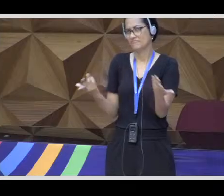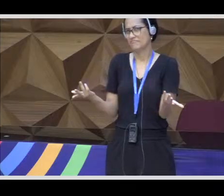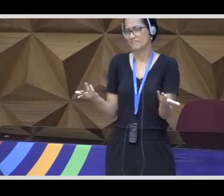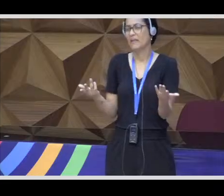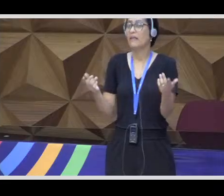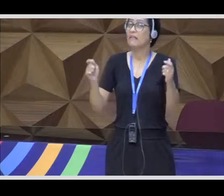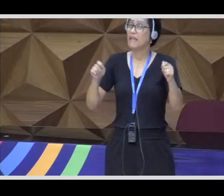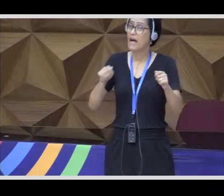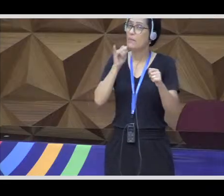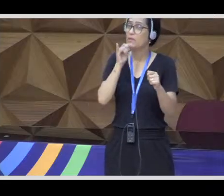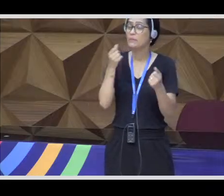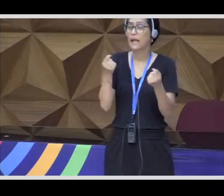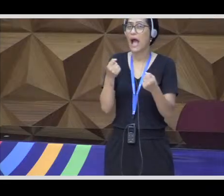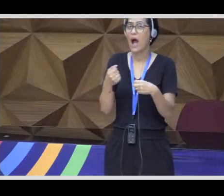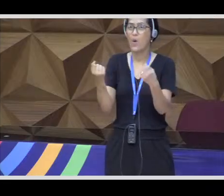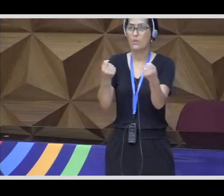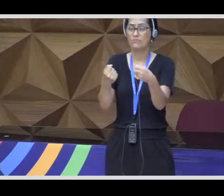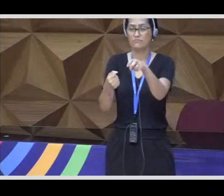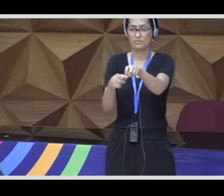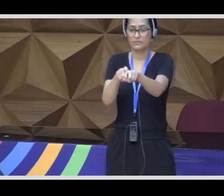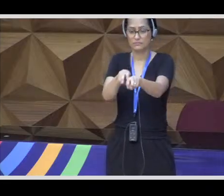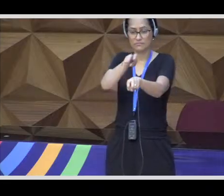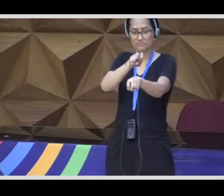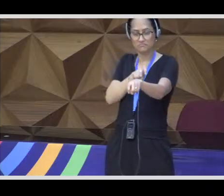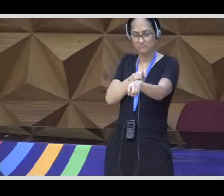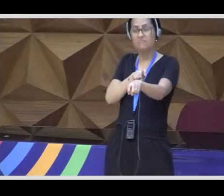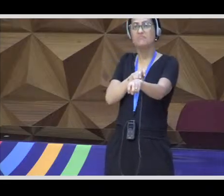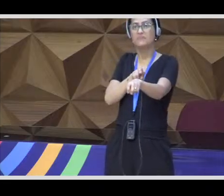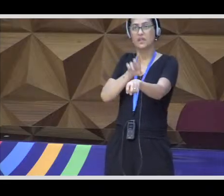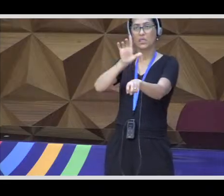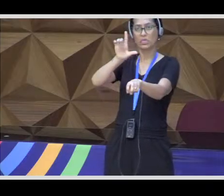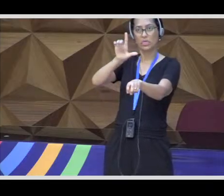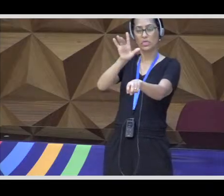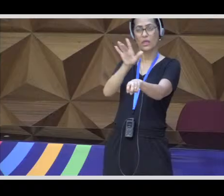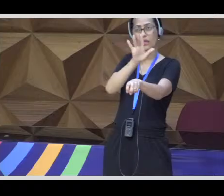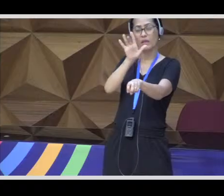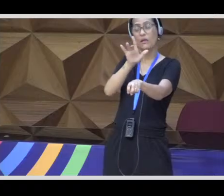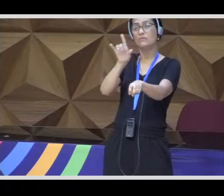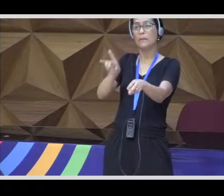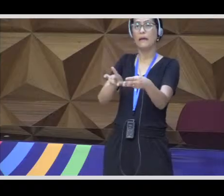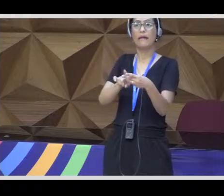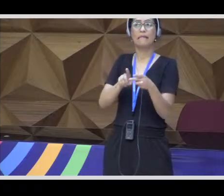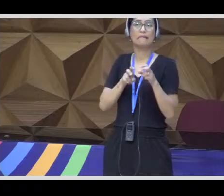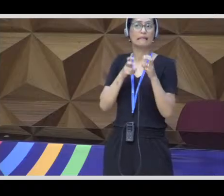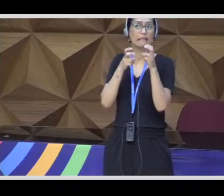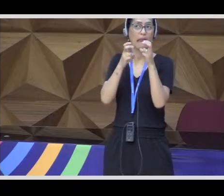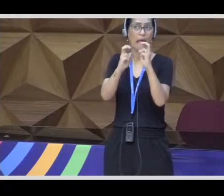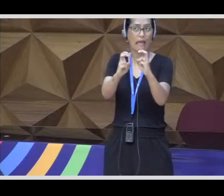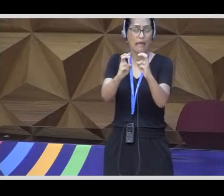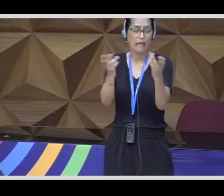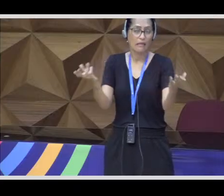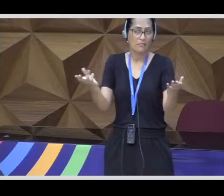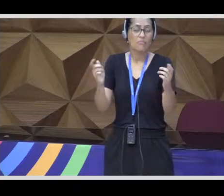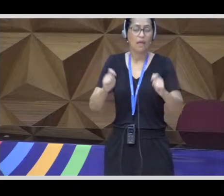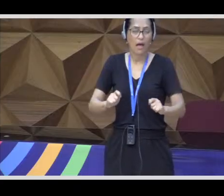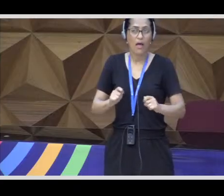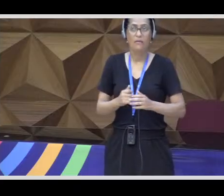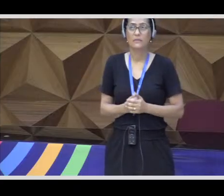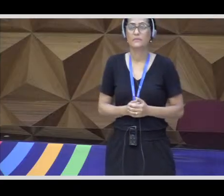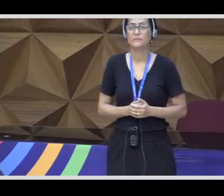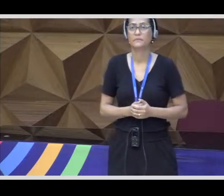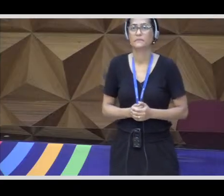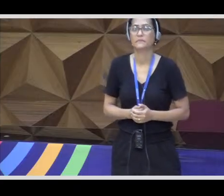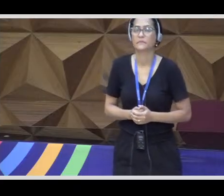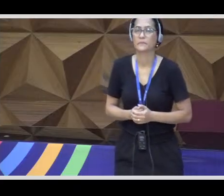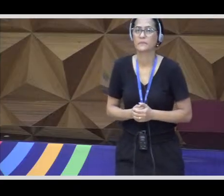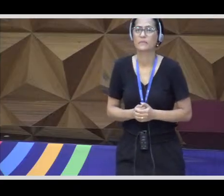can collaborate with people. So oftentimes people say, oh, well, if you're in AR or VR, you're cut off from everybody else. But actually we can